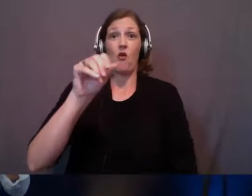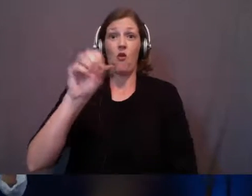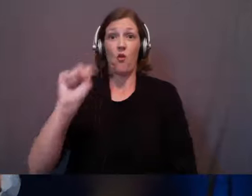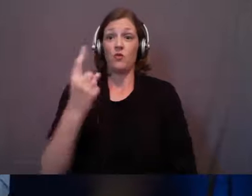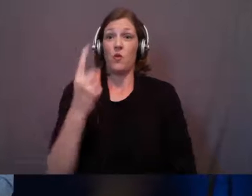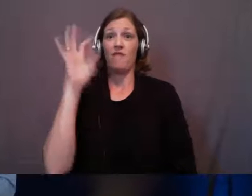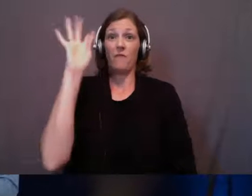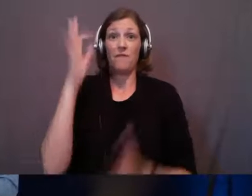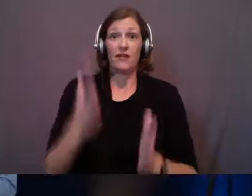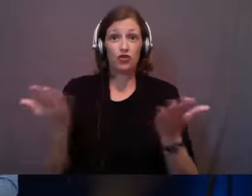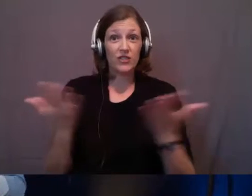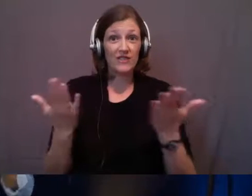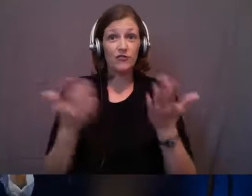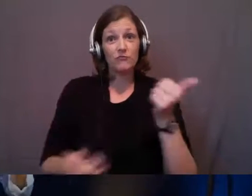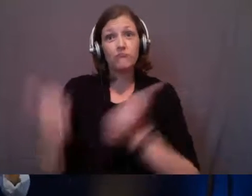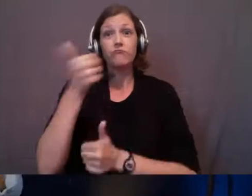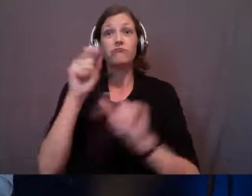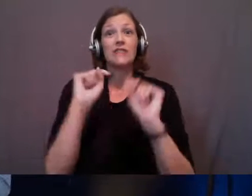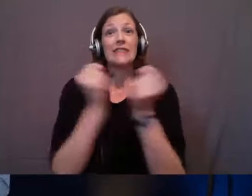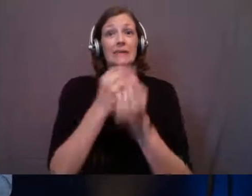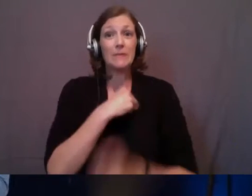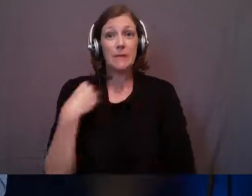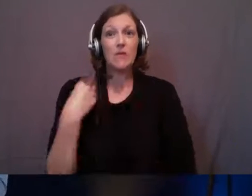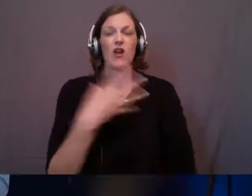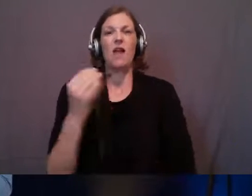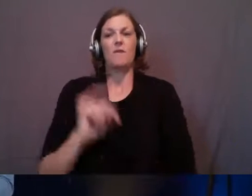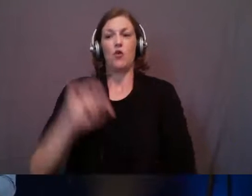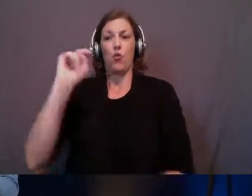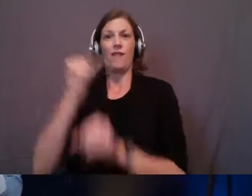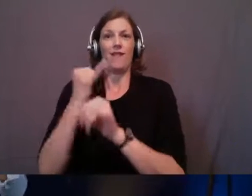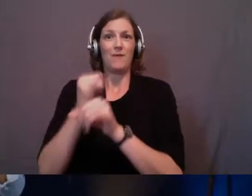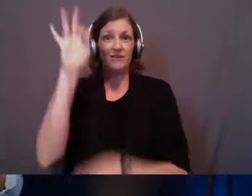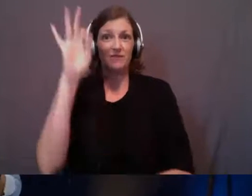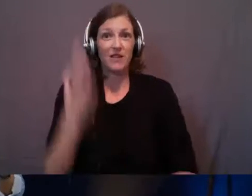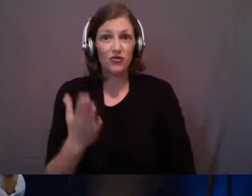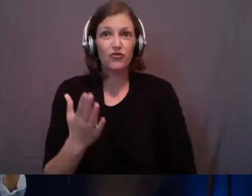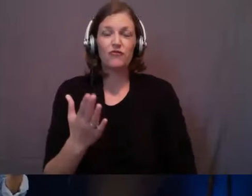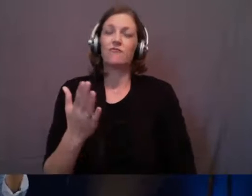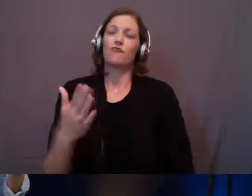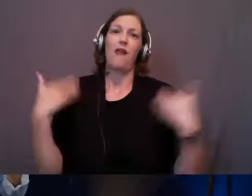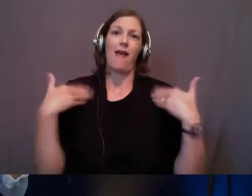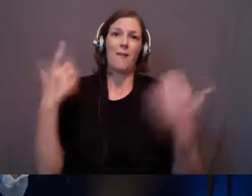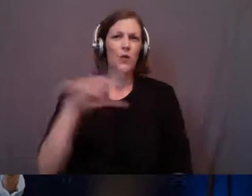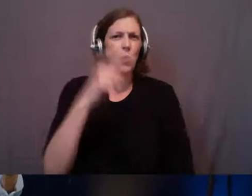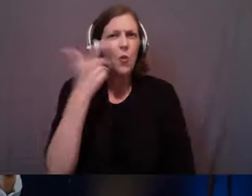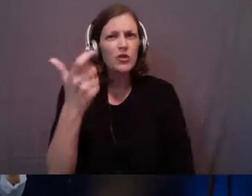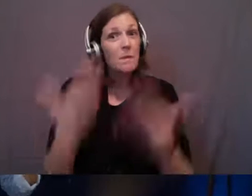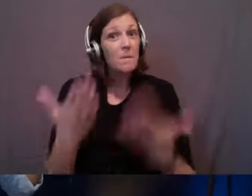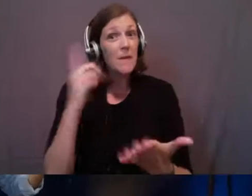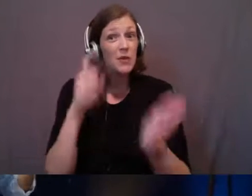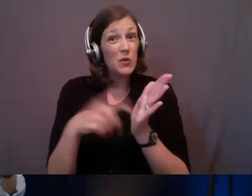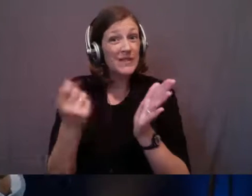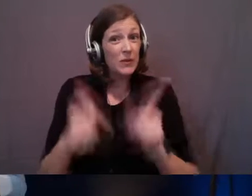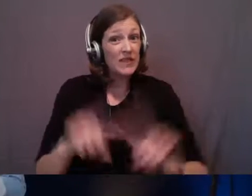an executive team member, and I also get to serve as our North Campus pastor, and we're so glad that you're watching. You may notice it's a little bit different this week if you've